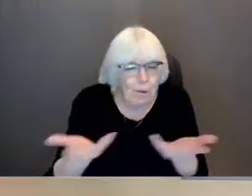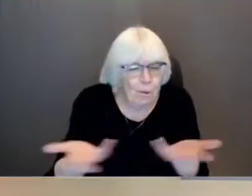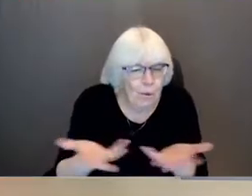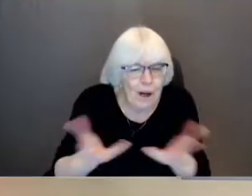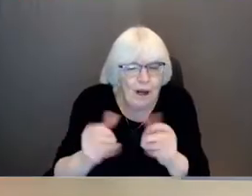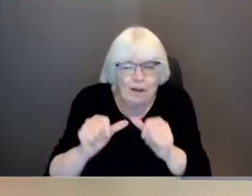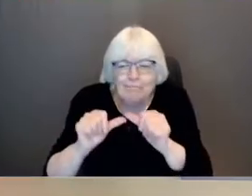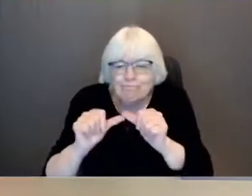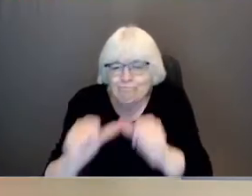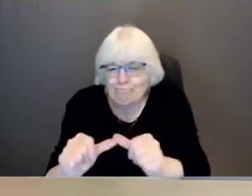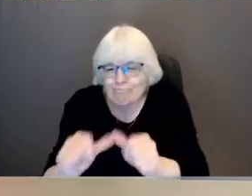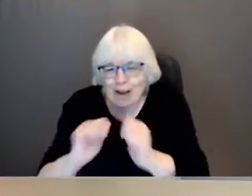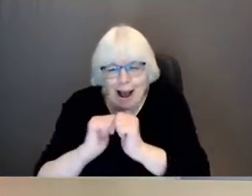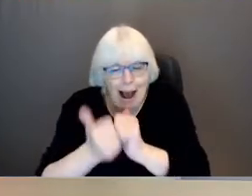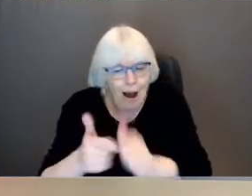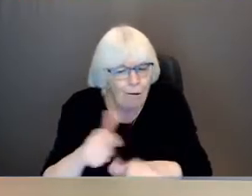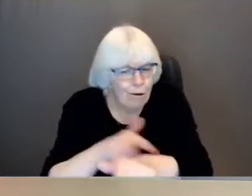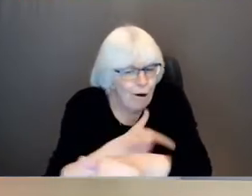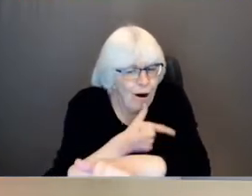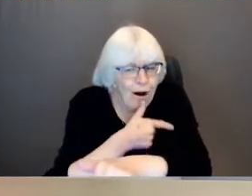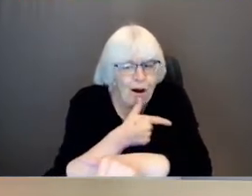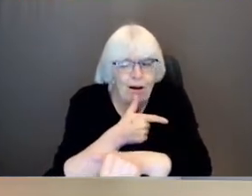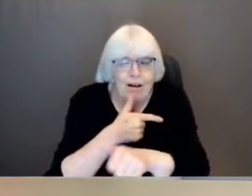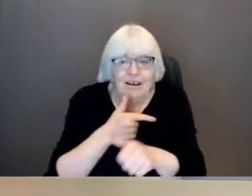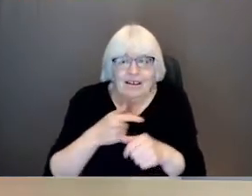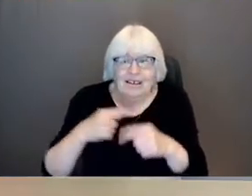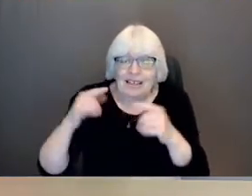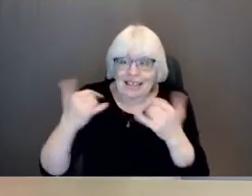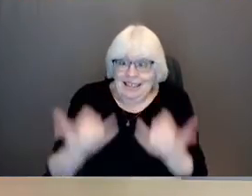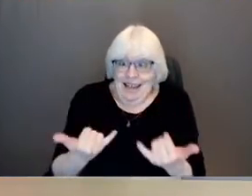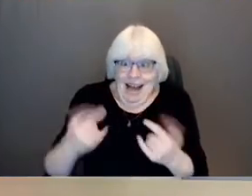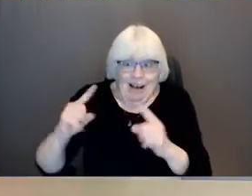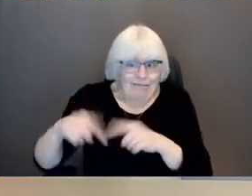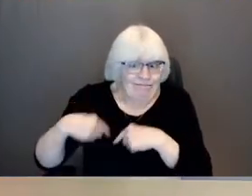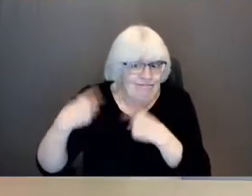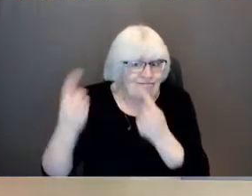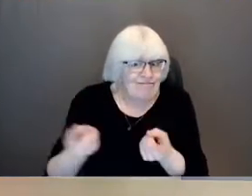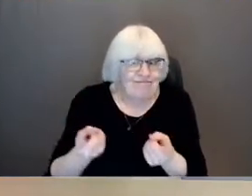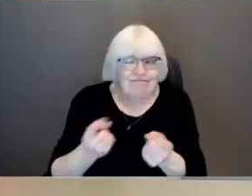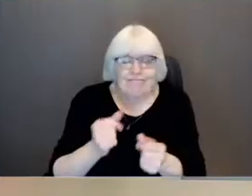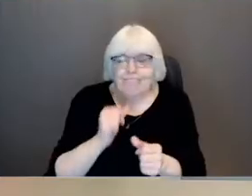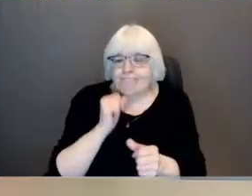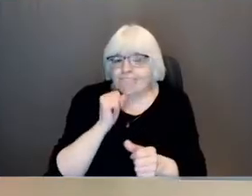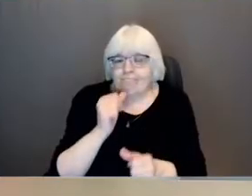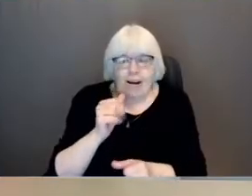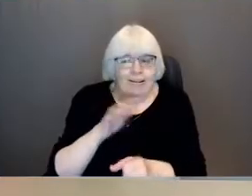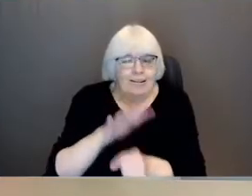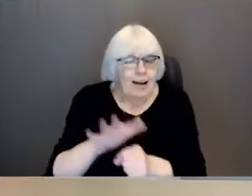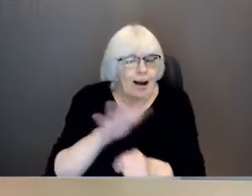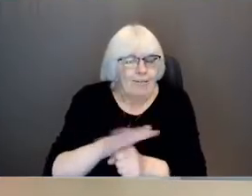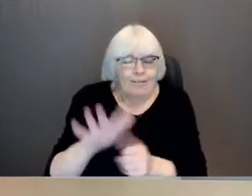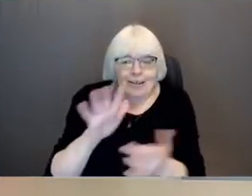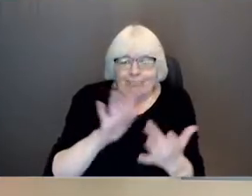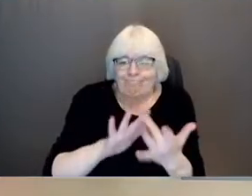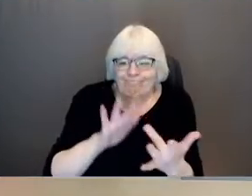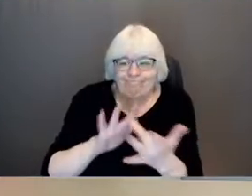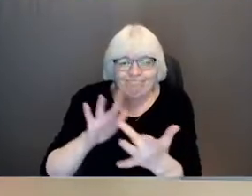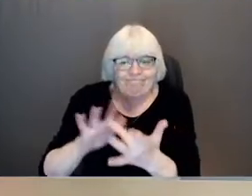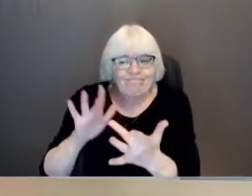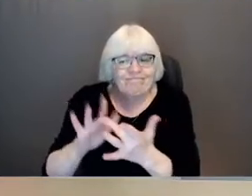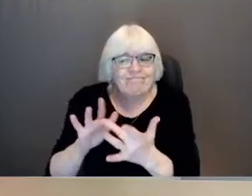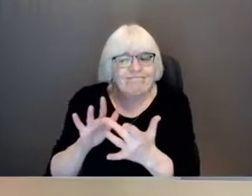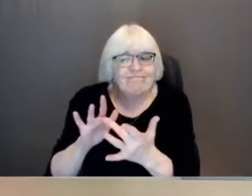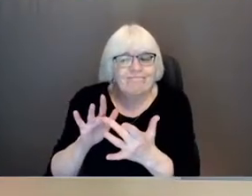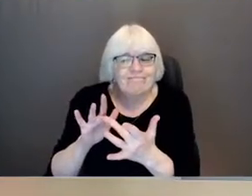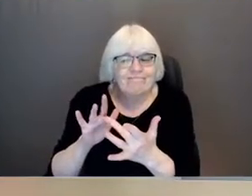talking to them about long COVID, but following some of the information and the studies coming in about long COVID across the